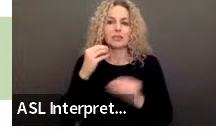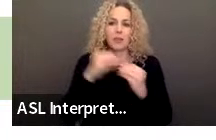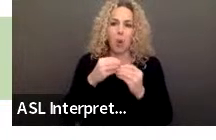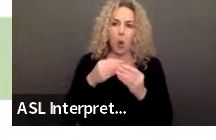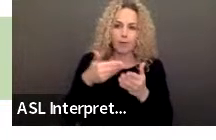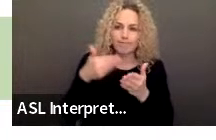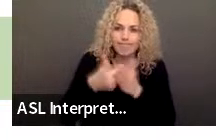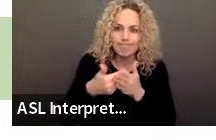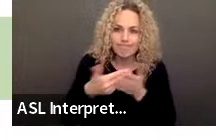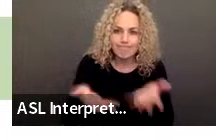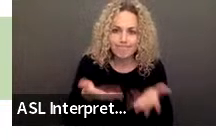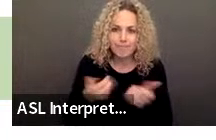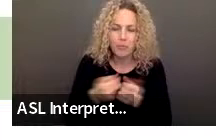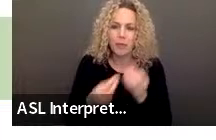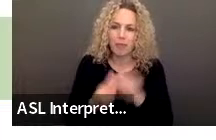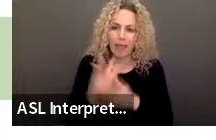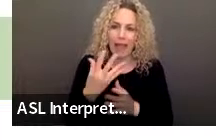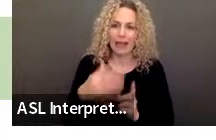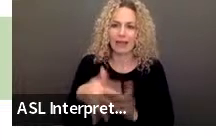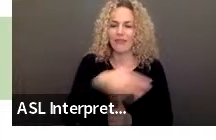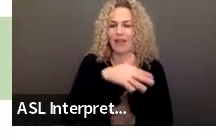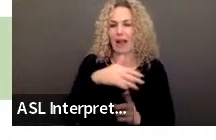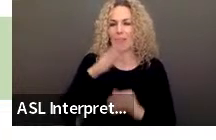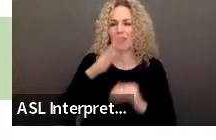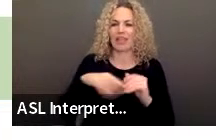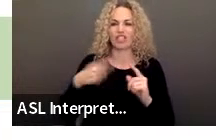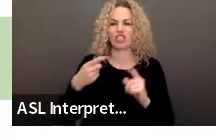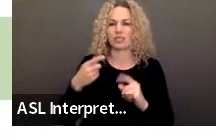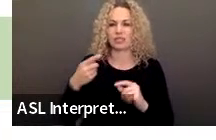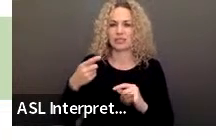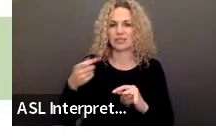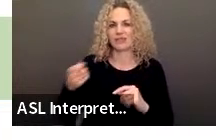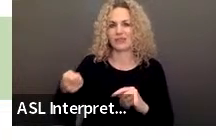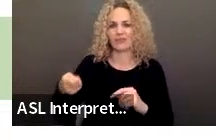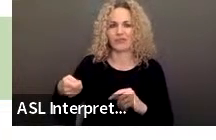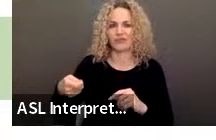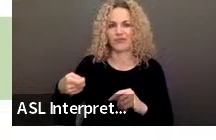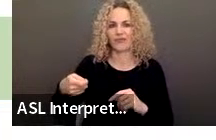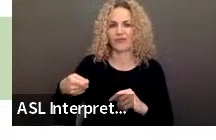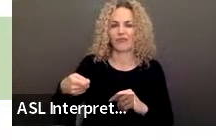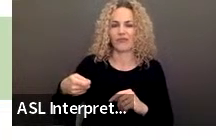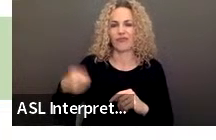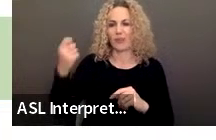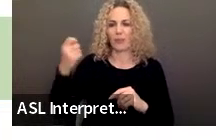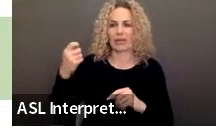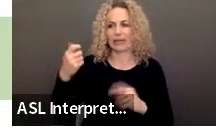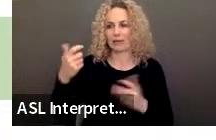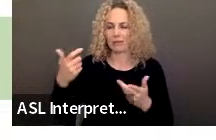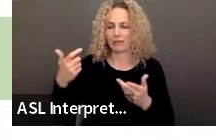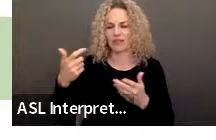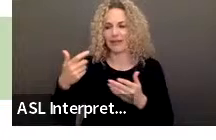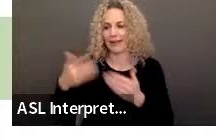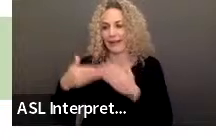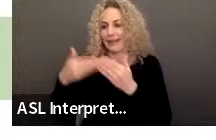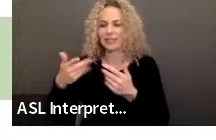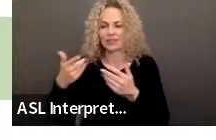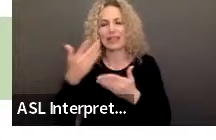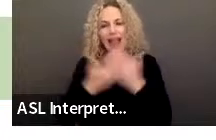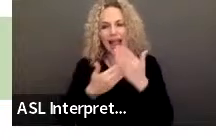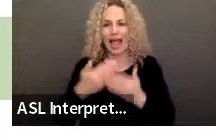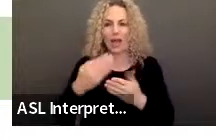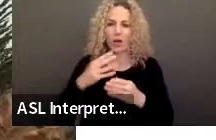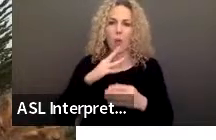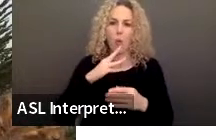to the plants and the environment than just flipping a switch. So these are all hand watered beds at our farm. Next slide,